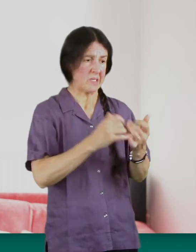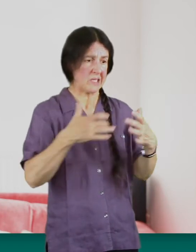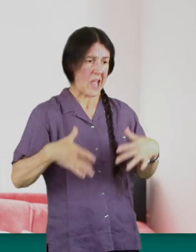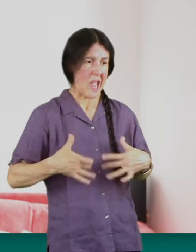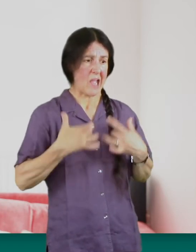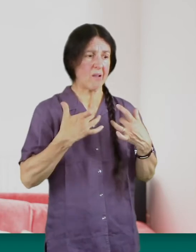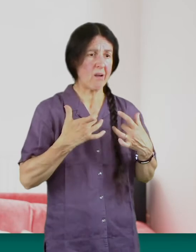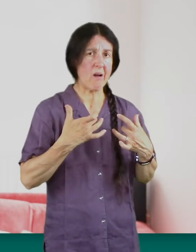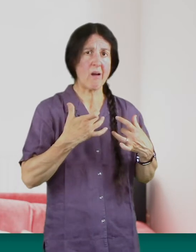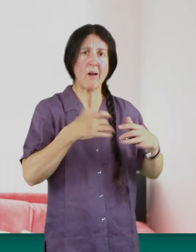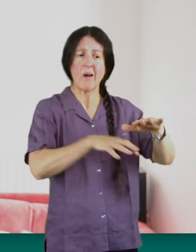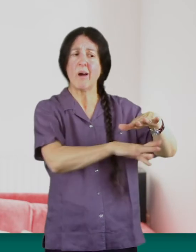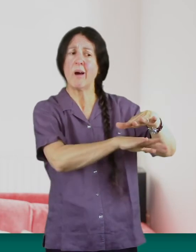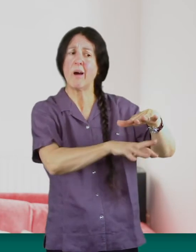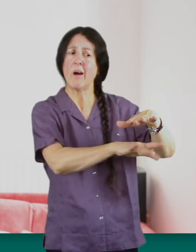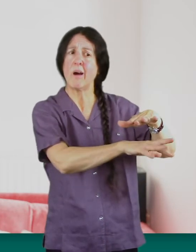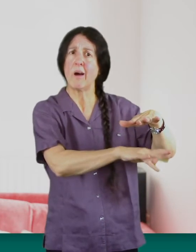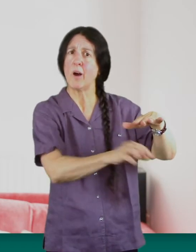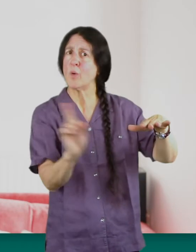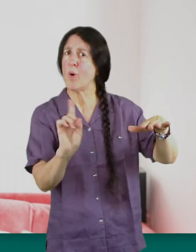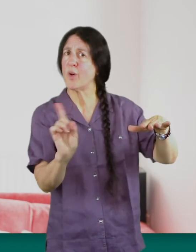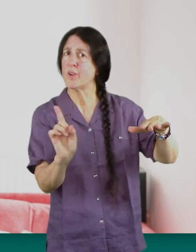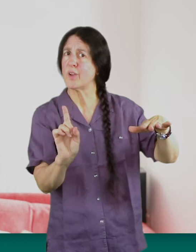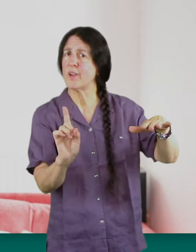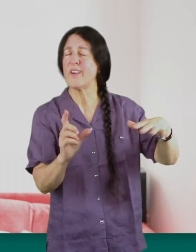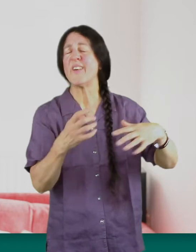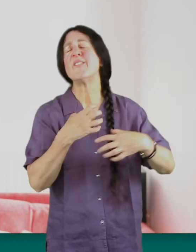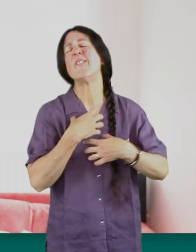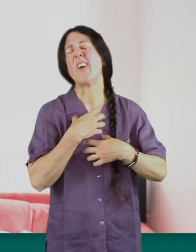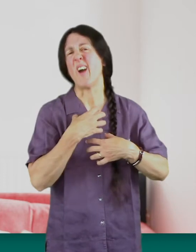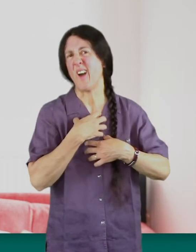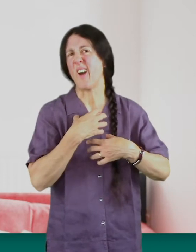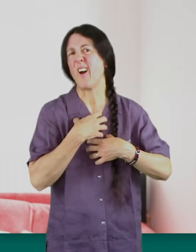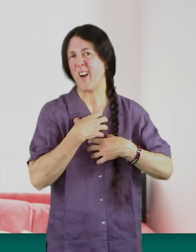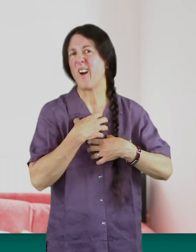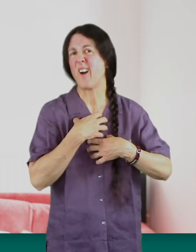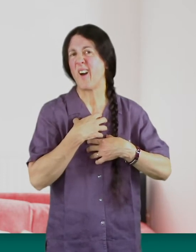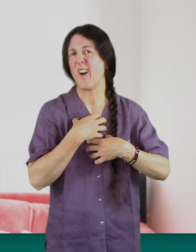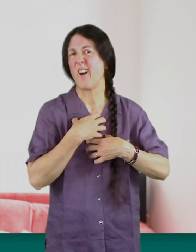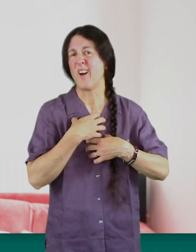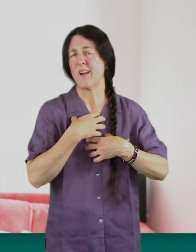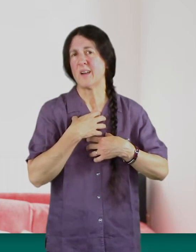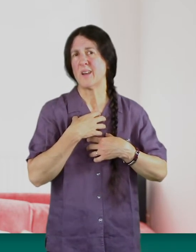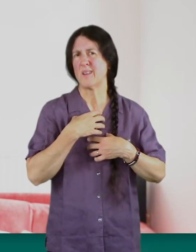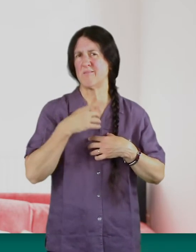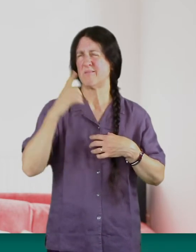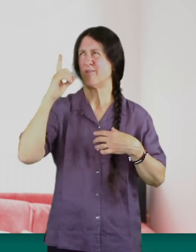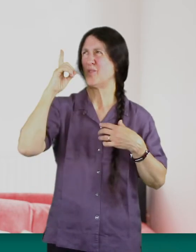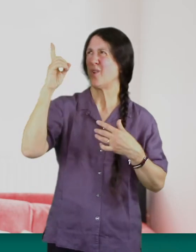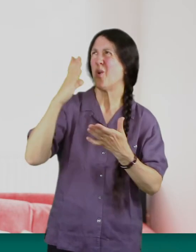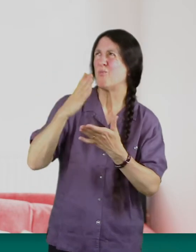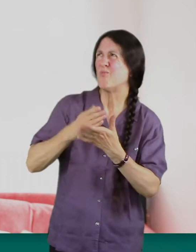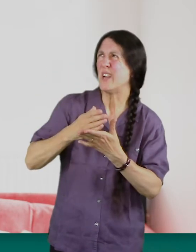fear, this worry that actually he wasn't made for a time such as this, or his gifts